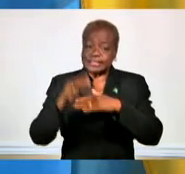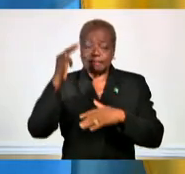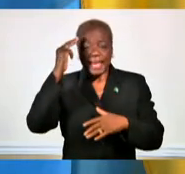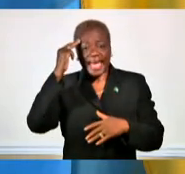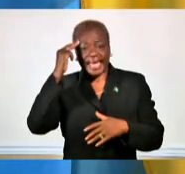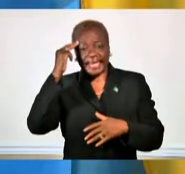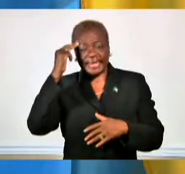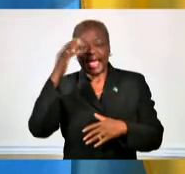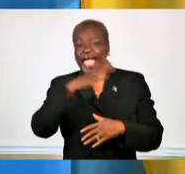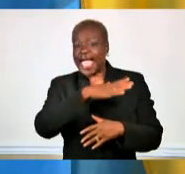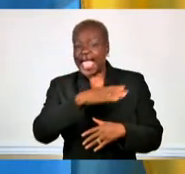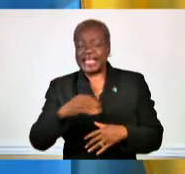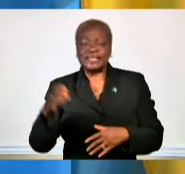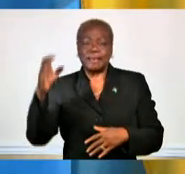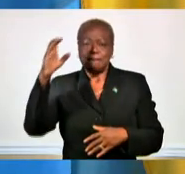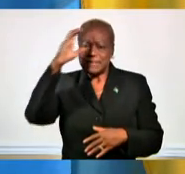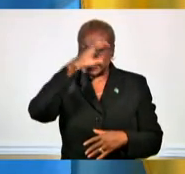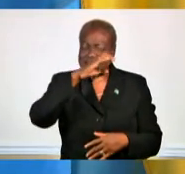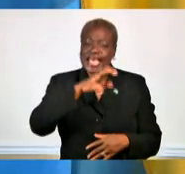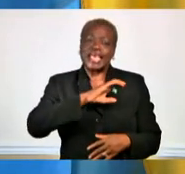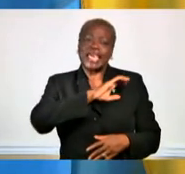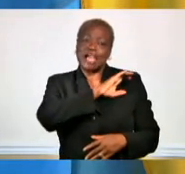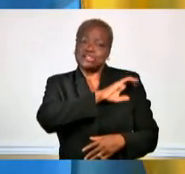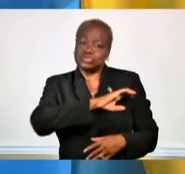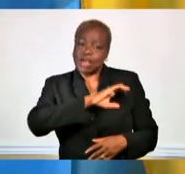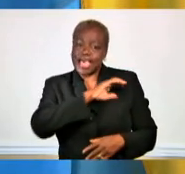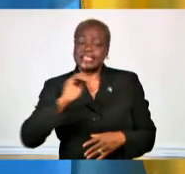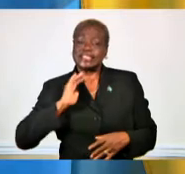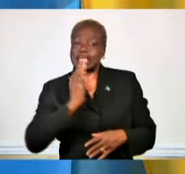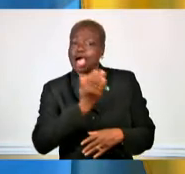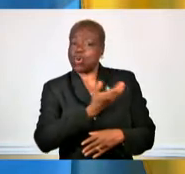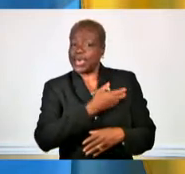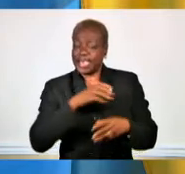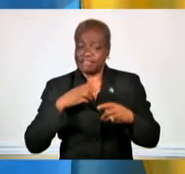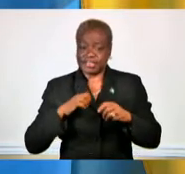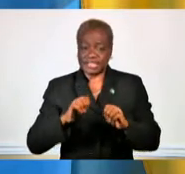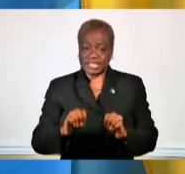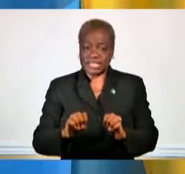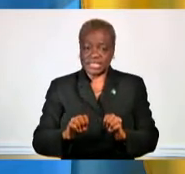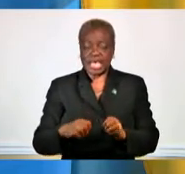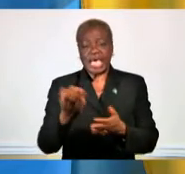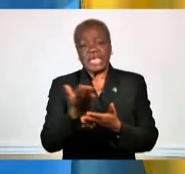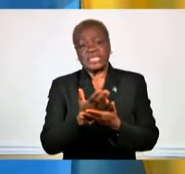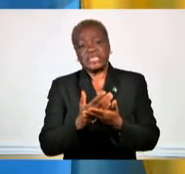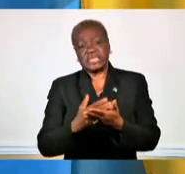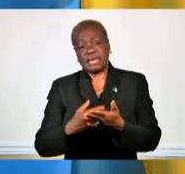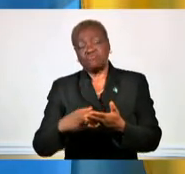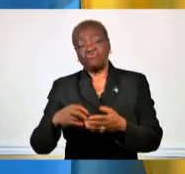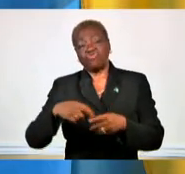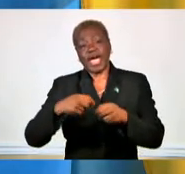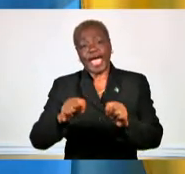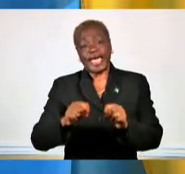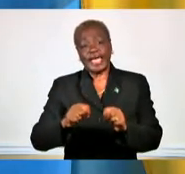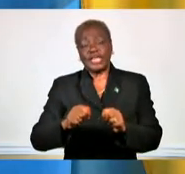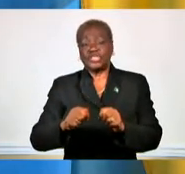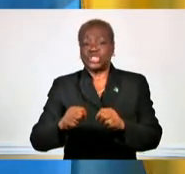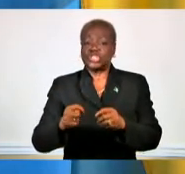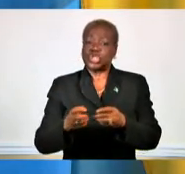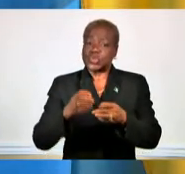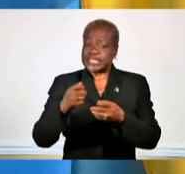and mischaracterize our efforts. Some try to sow seeds of